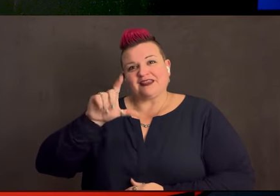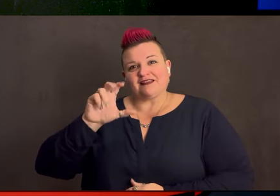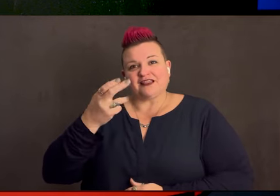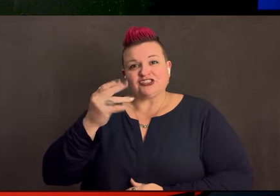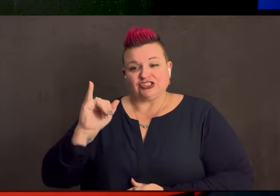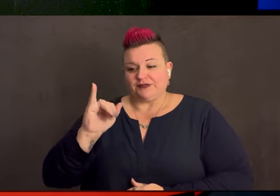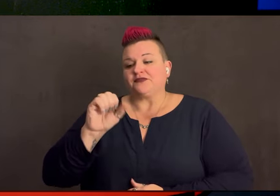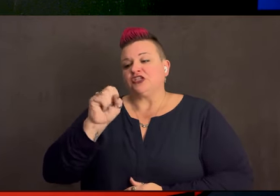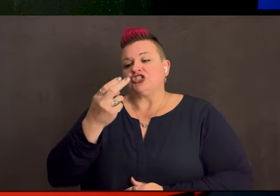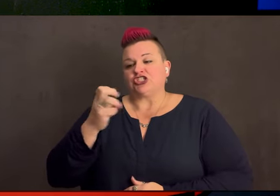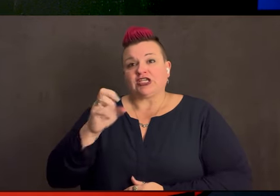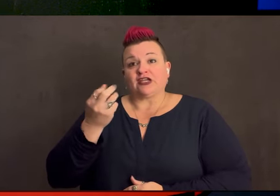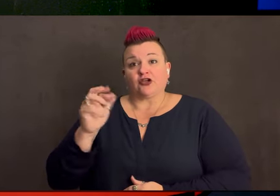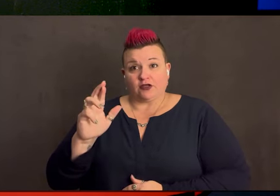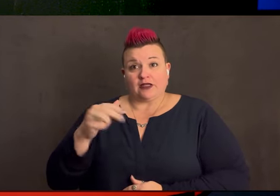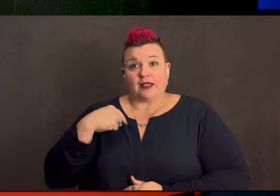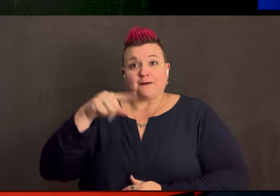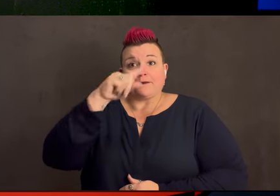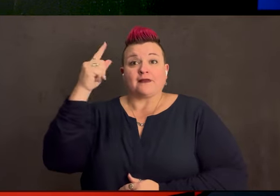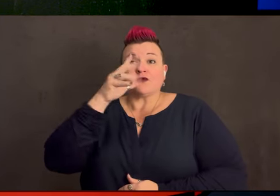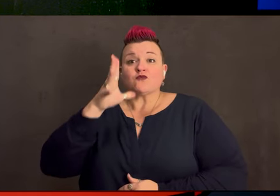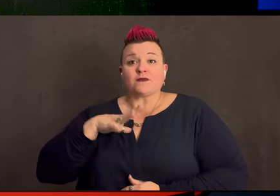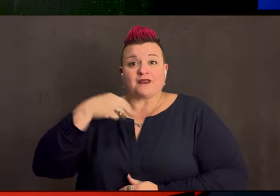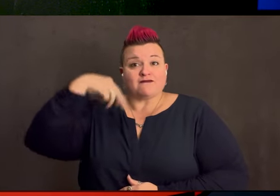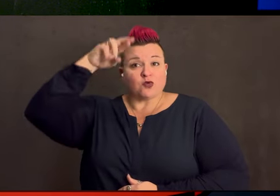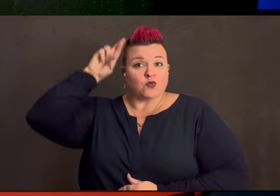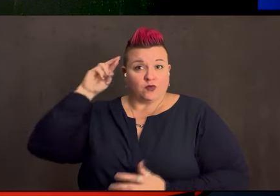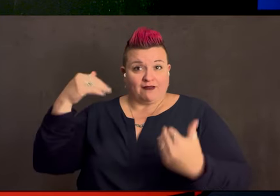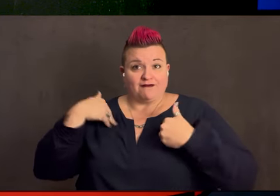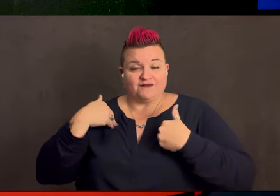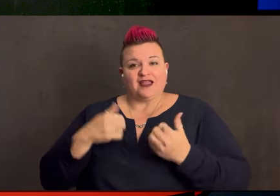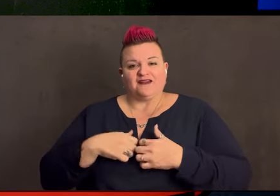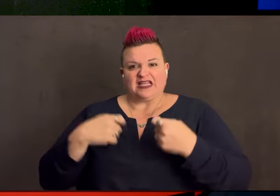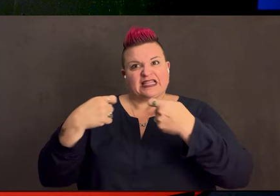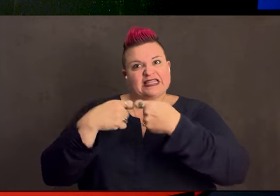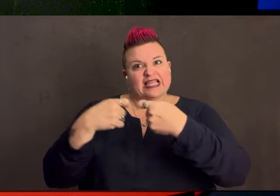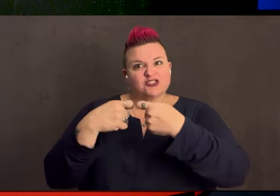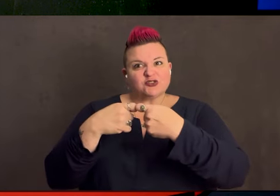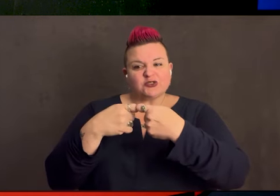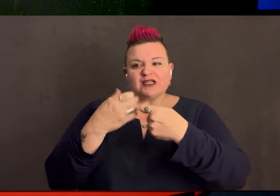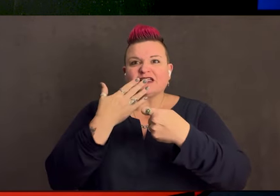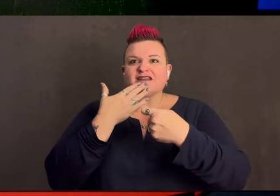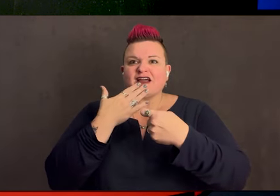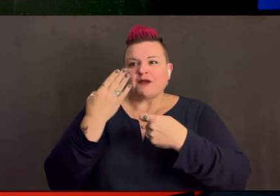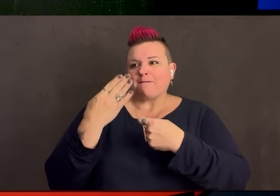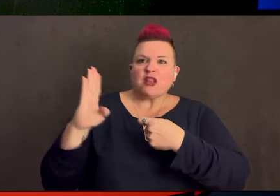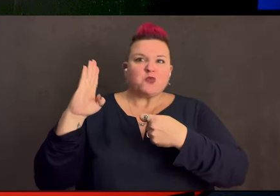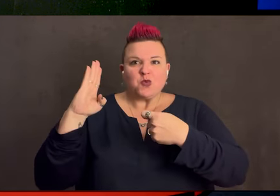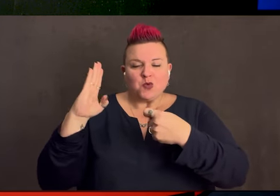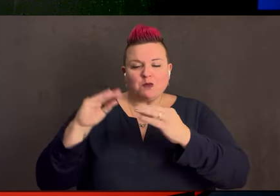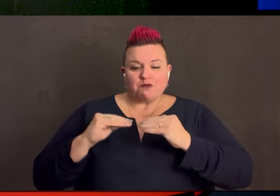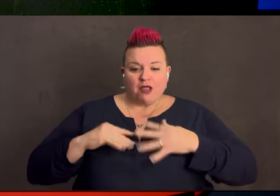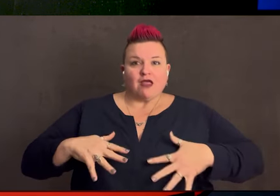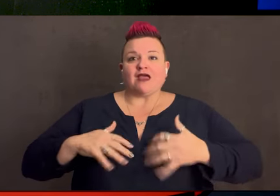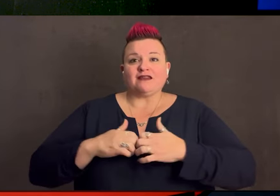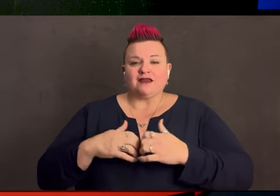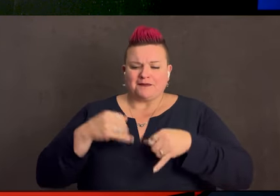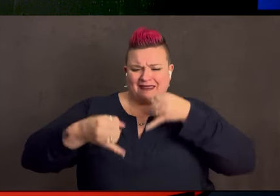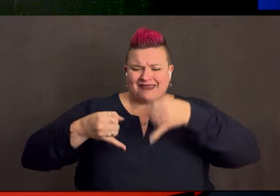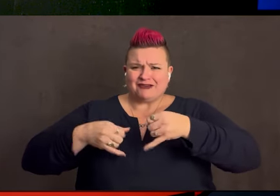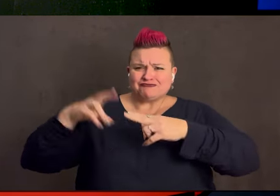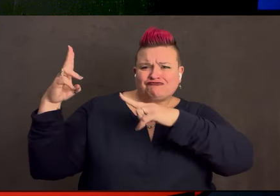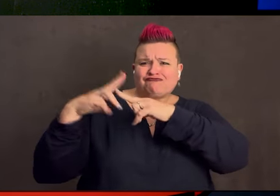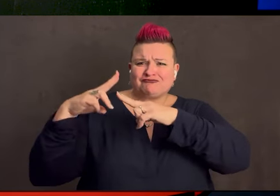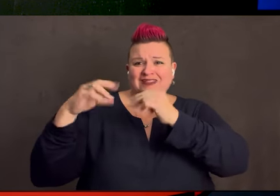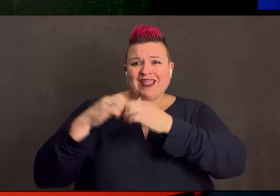My name is Lachi, she, her, and I'm a black woman with cornrows. I'm wearing an electric blue dress, heels to die for, and a